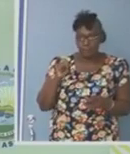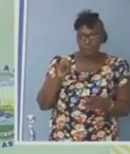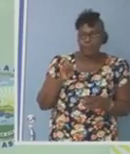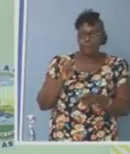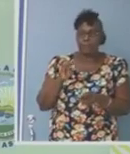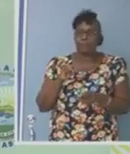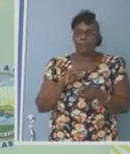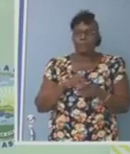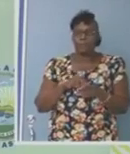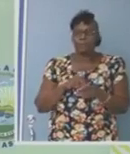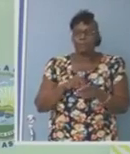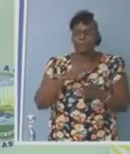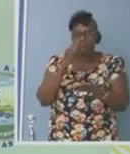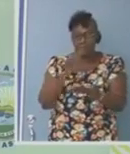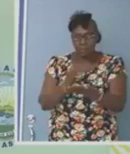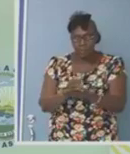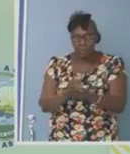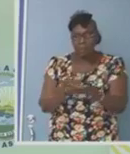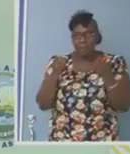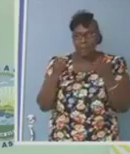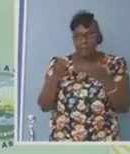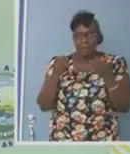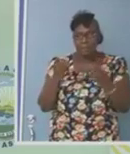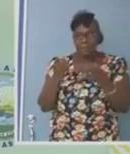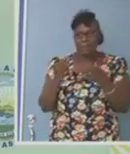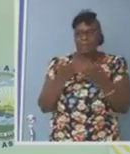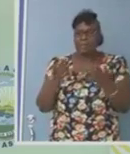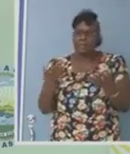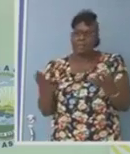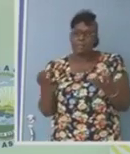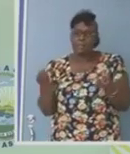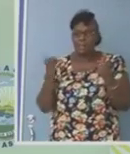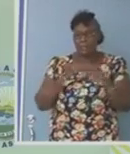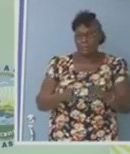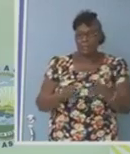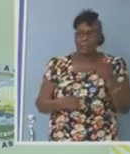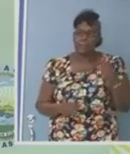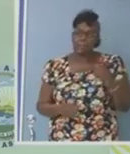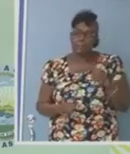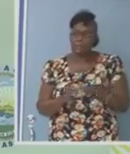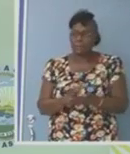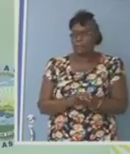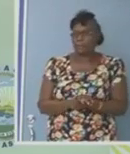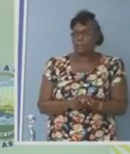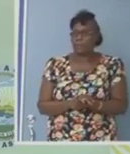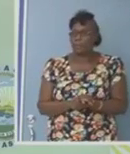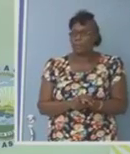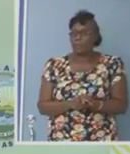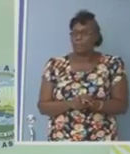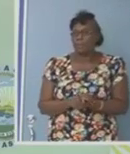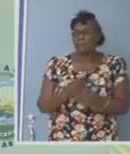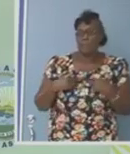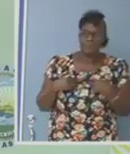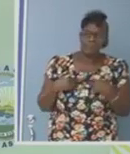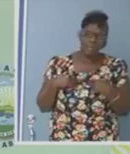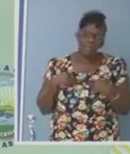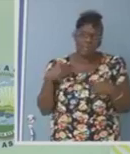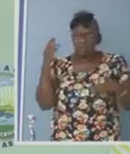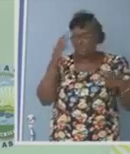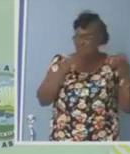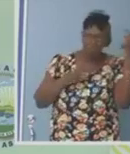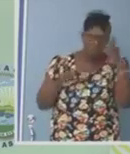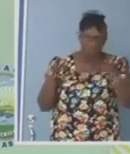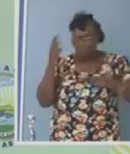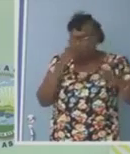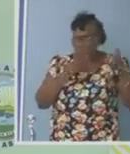to cancel a number of different activities. There has been some panic and some concern in the